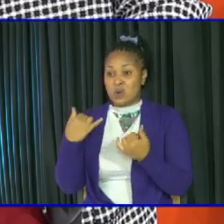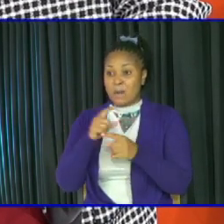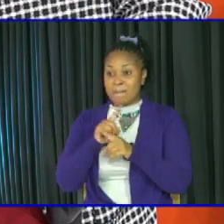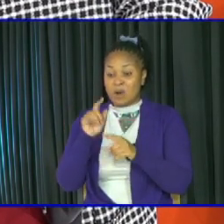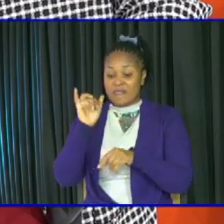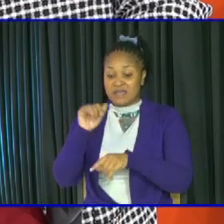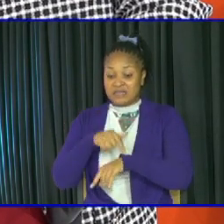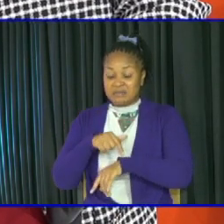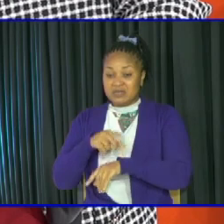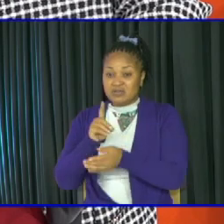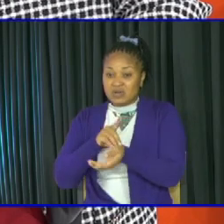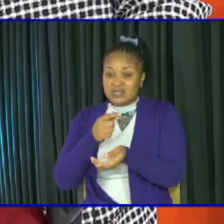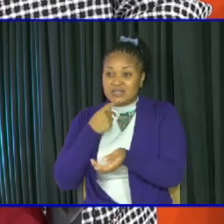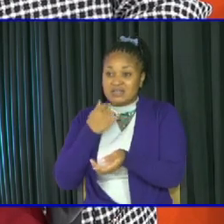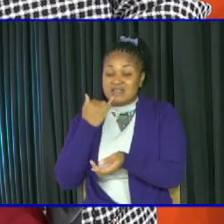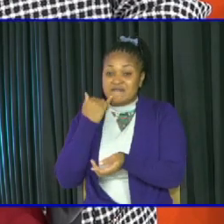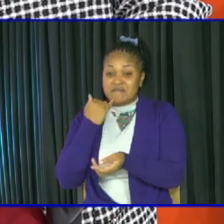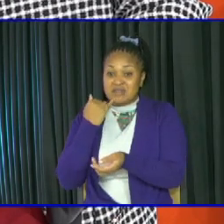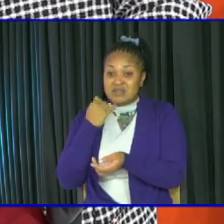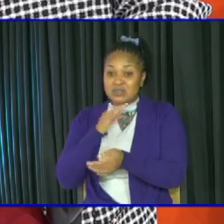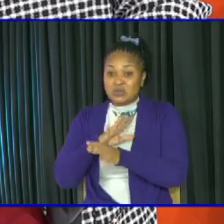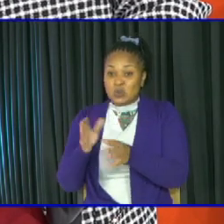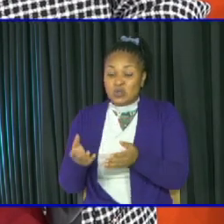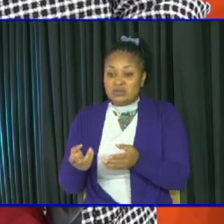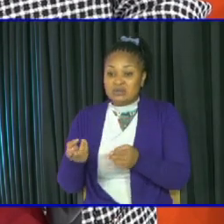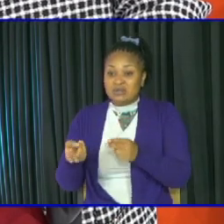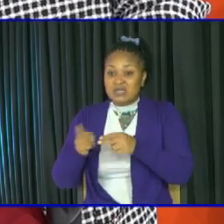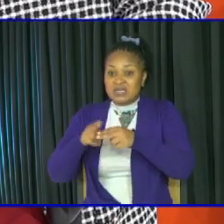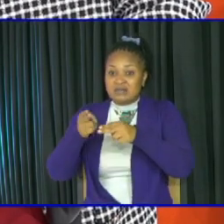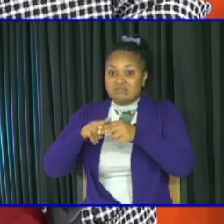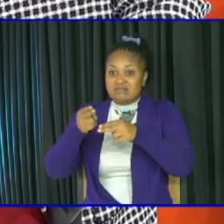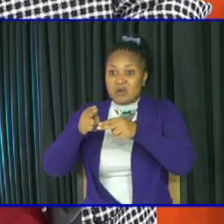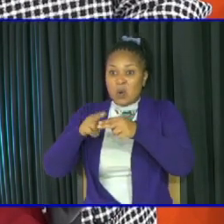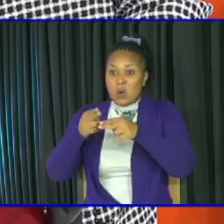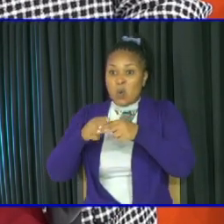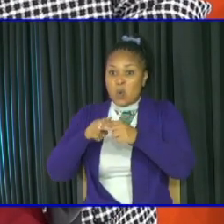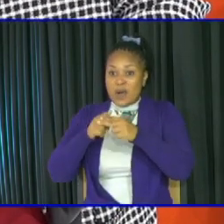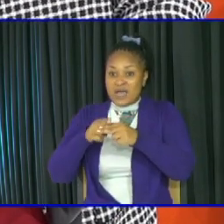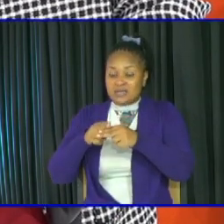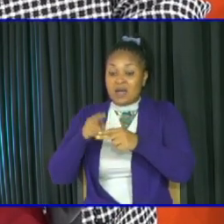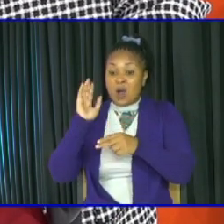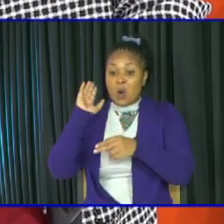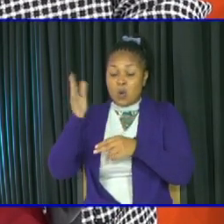I did not start putting on weight, they were going to put me in the hospital. And you putting on weight?